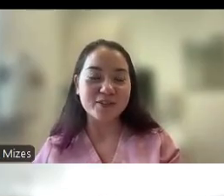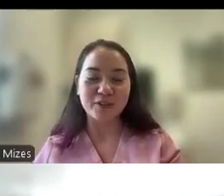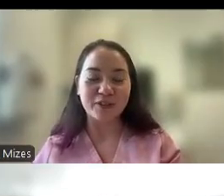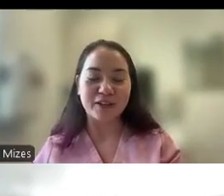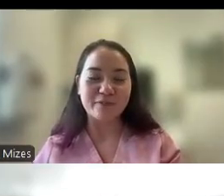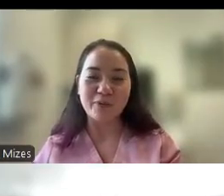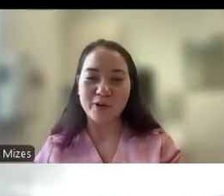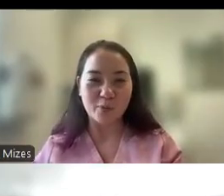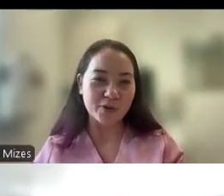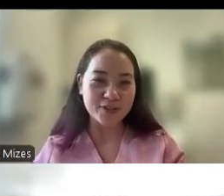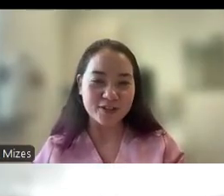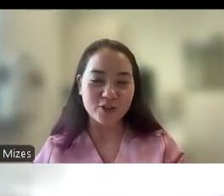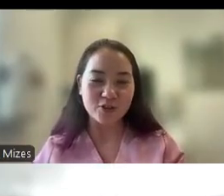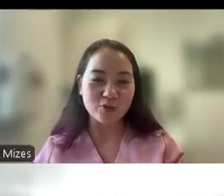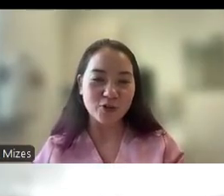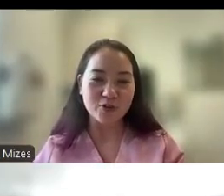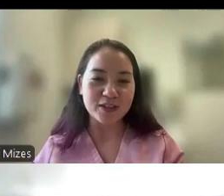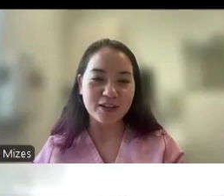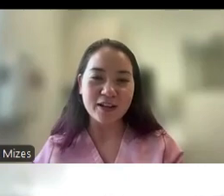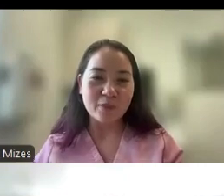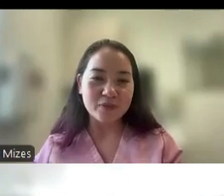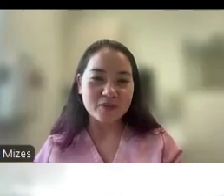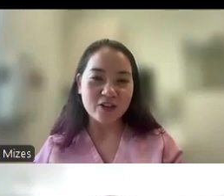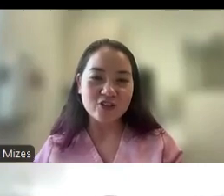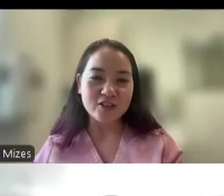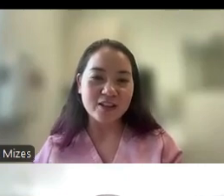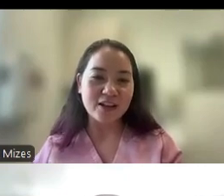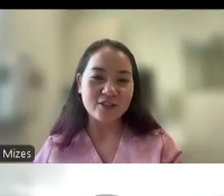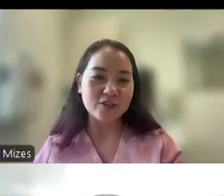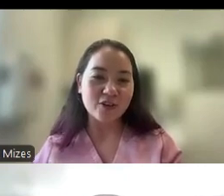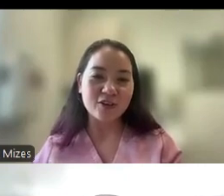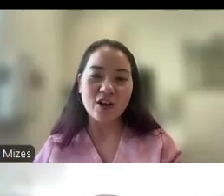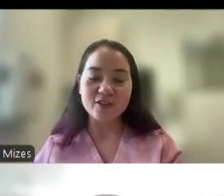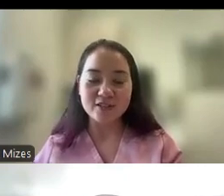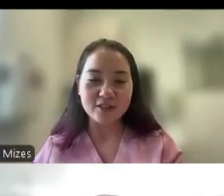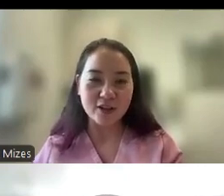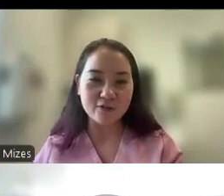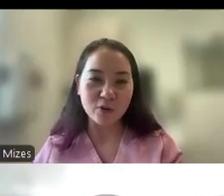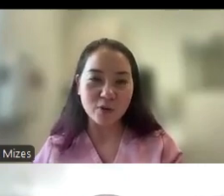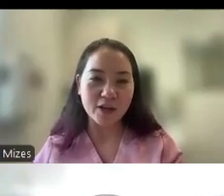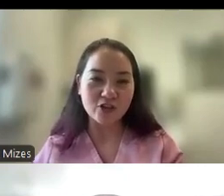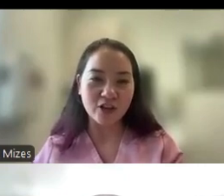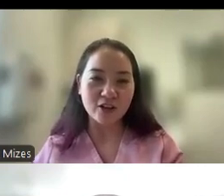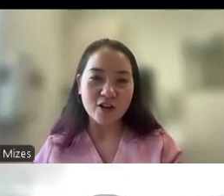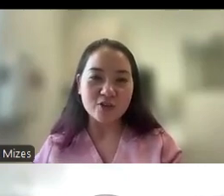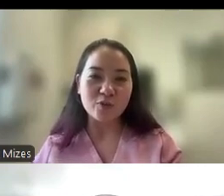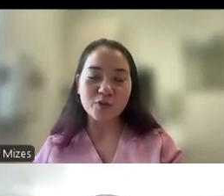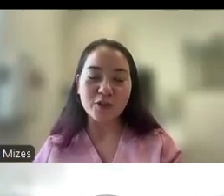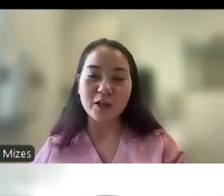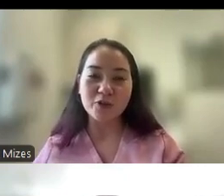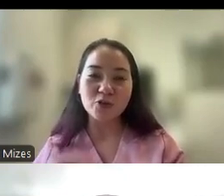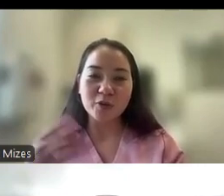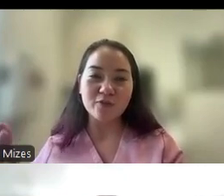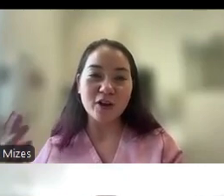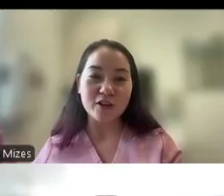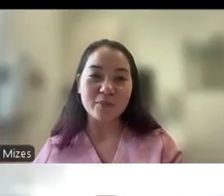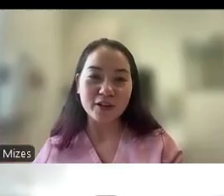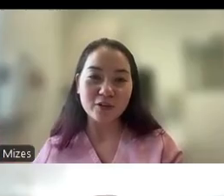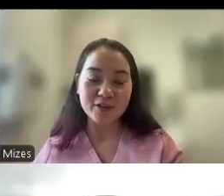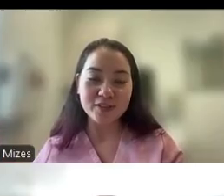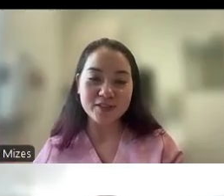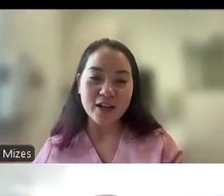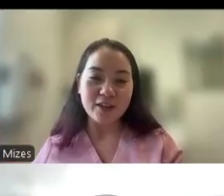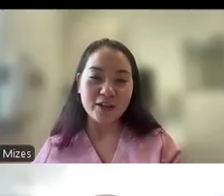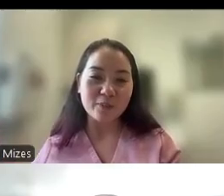Tanning beds are really like one of the worst things you can do for your skin. Besides just skin cancer, it causes a lot of photoaging. So if you're thinking about doing it for